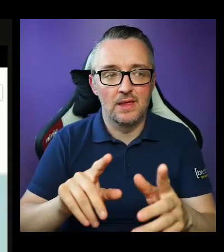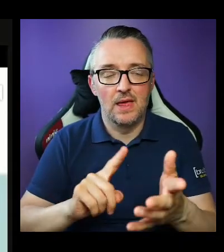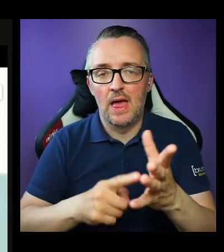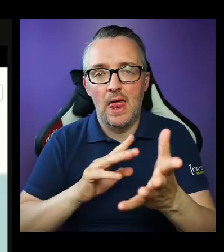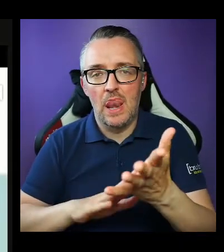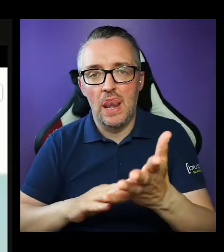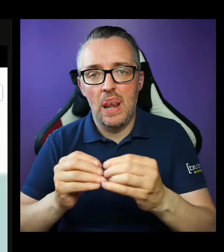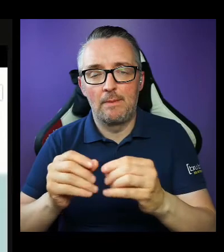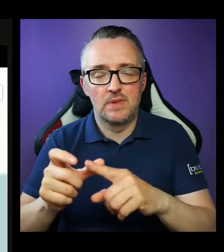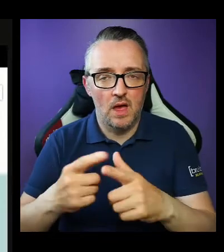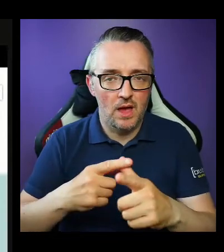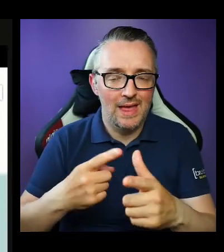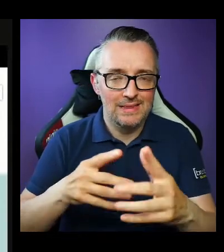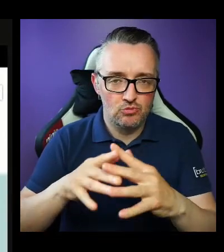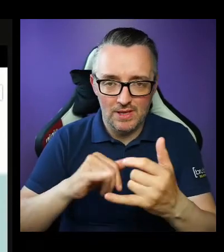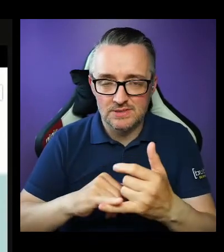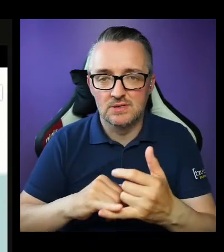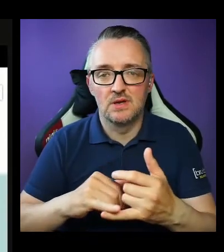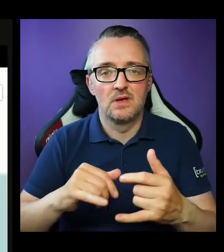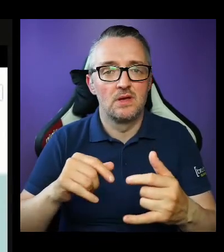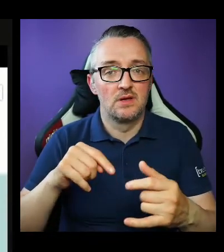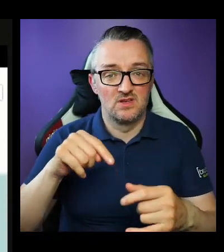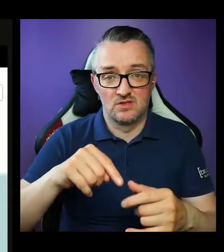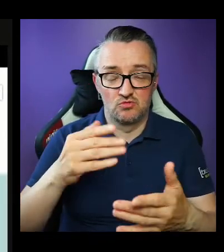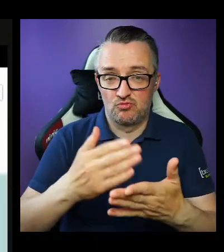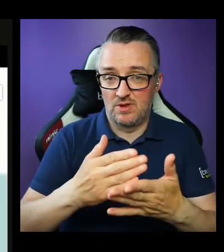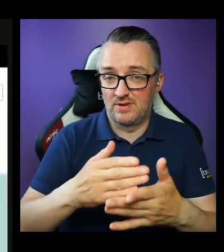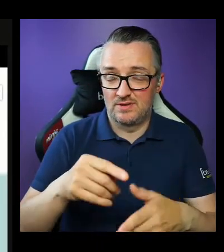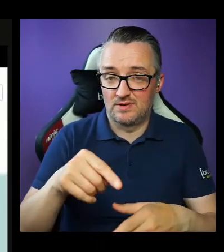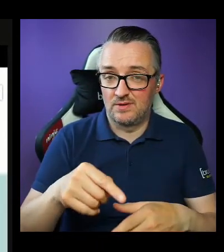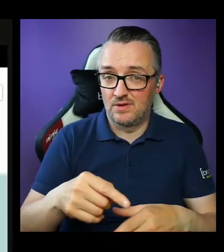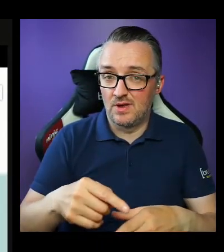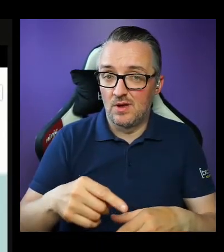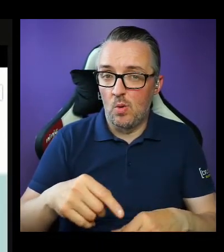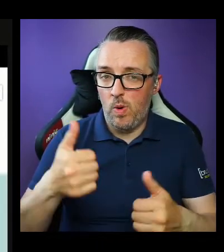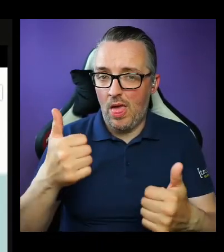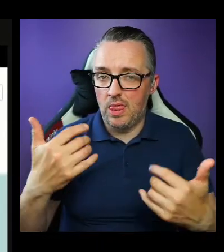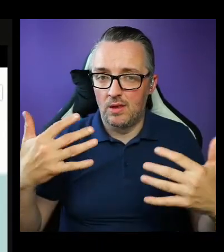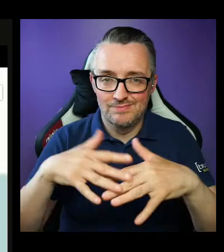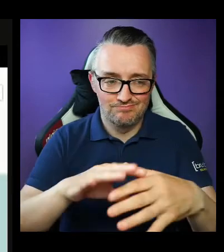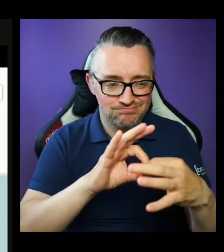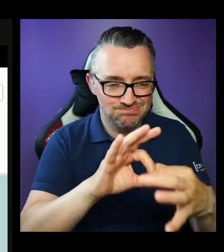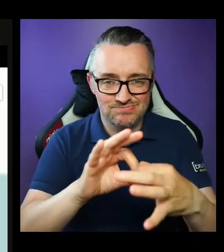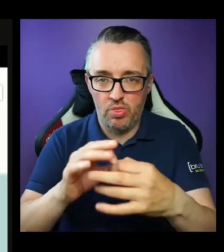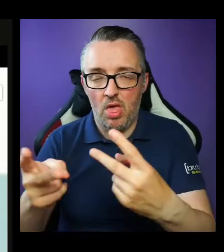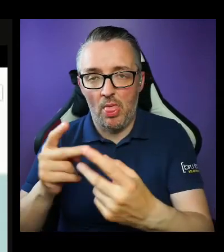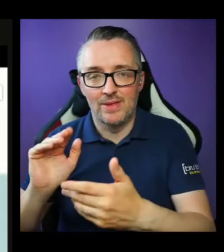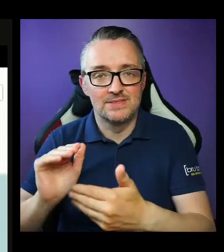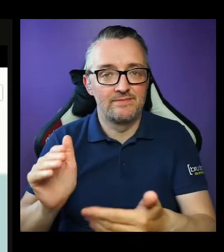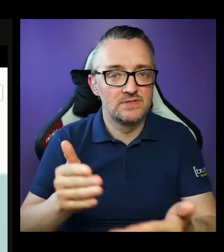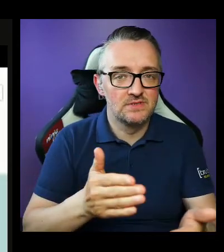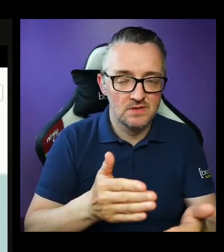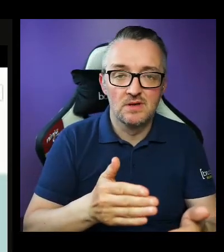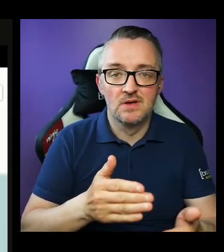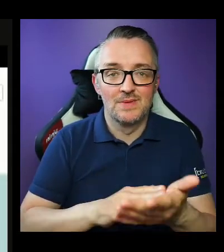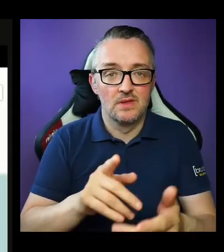has streams and so on. So it's a very well integrated with other services, which makes it a